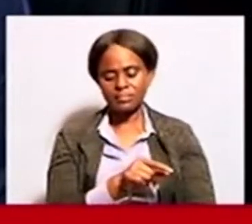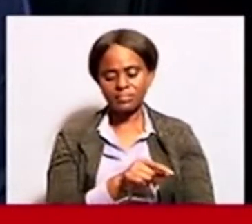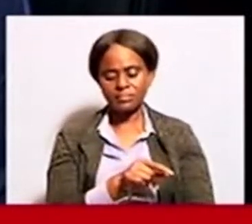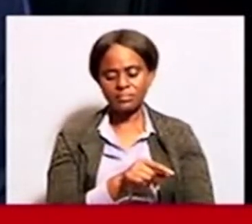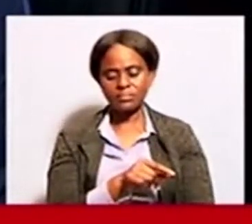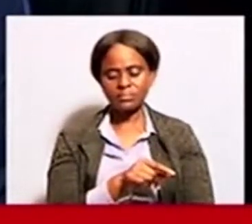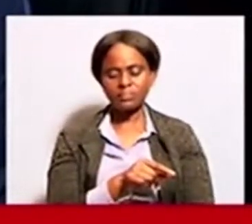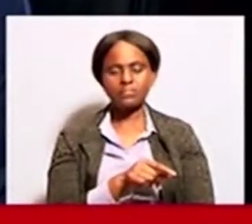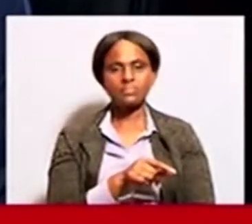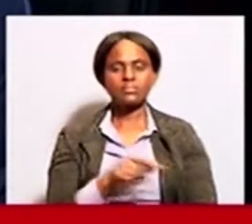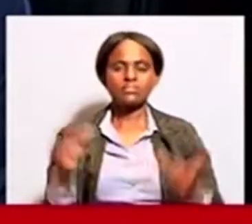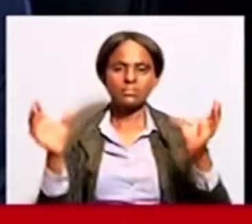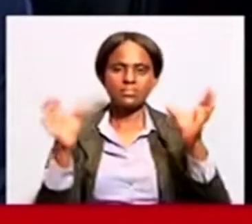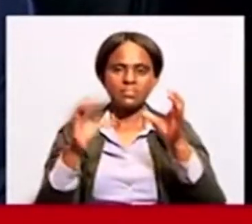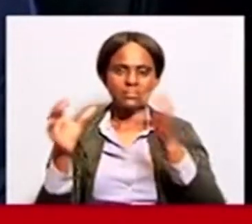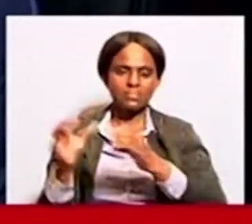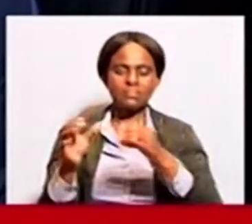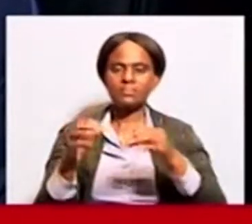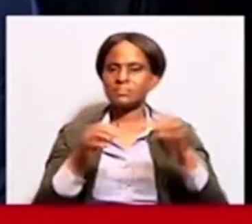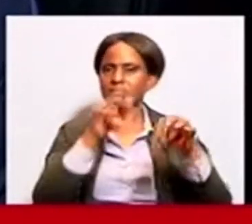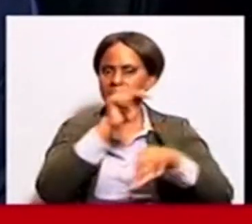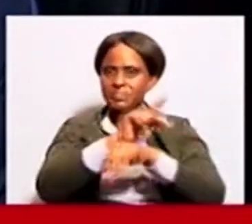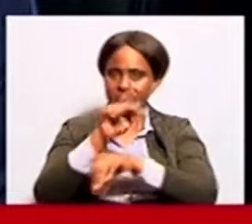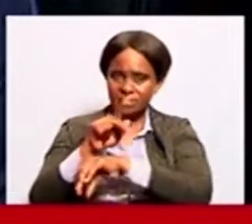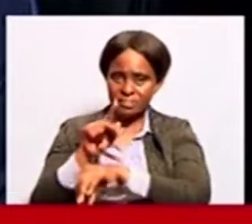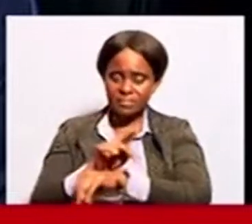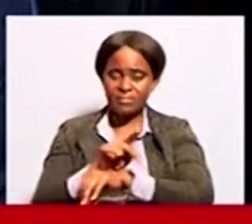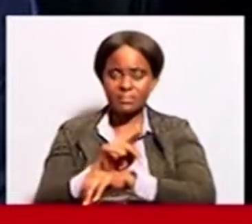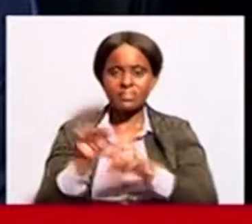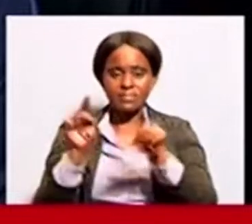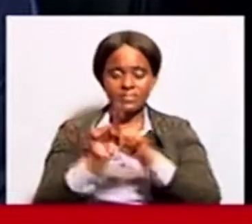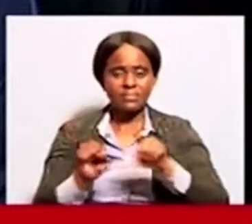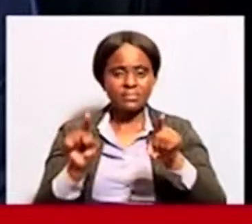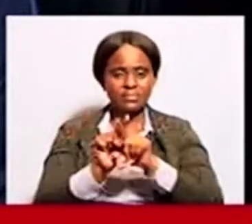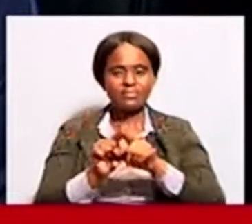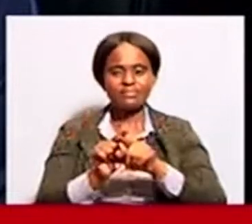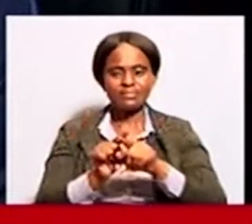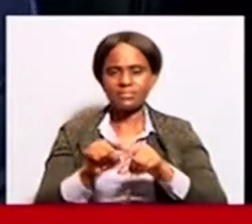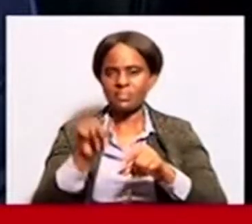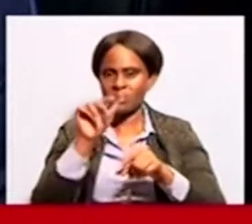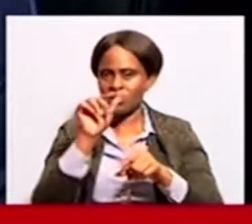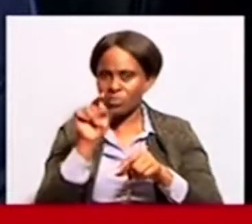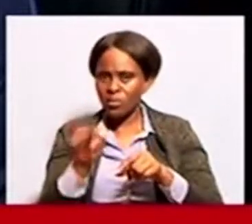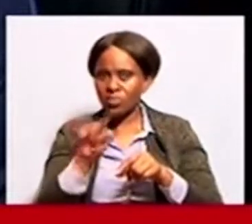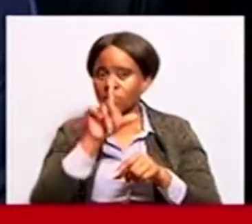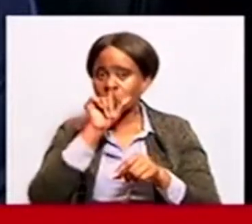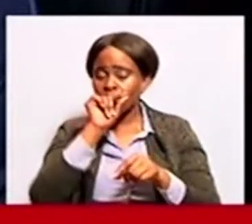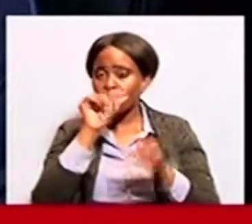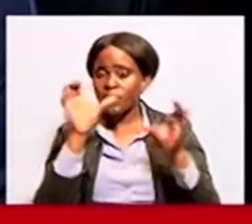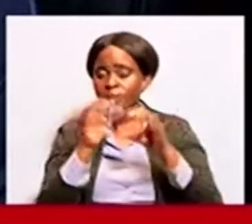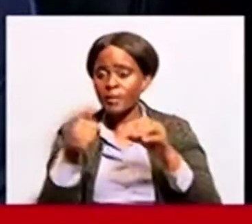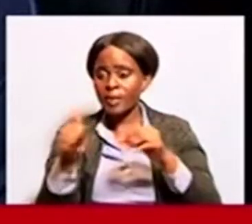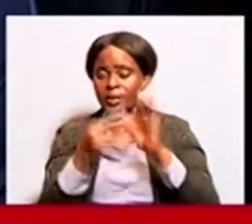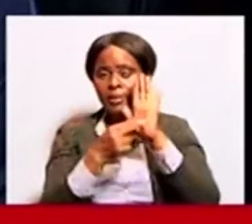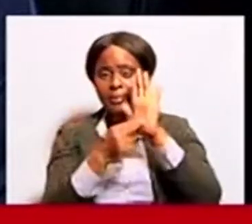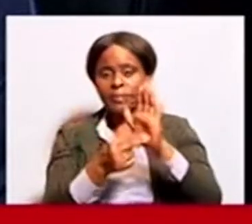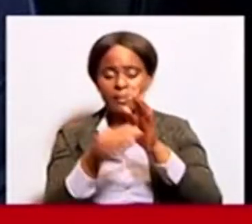on community projects. And the city council is indicating